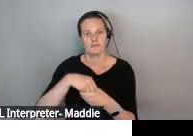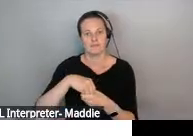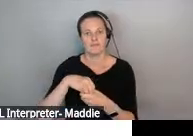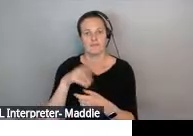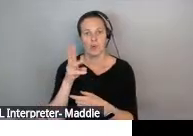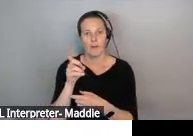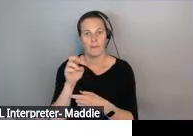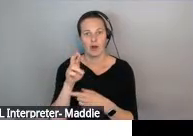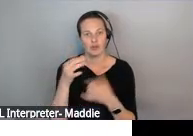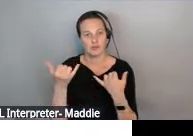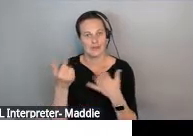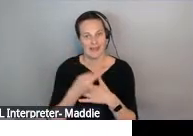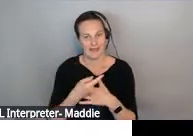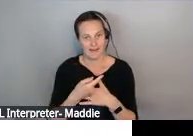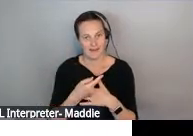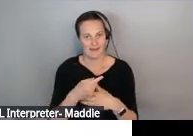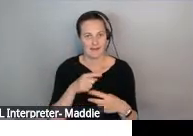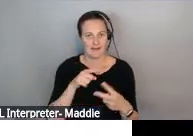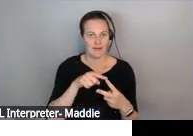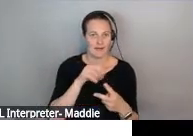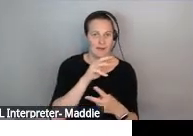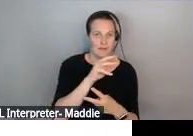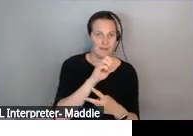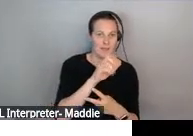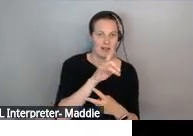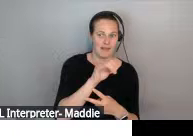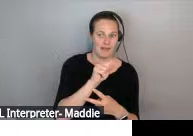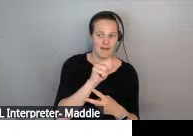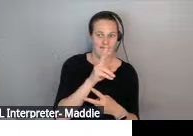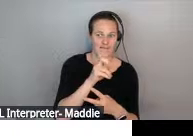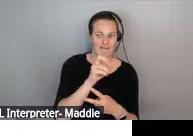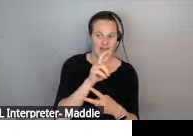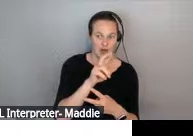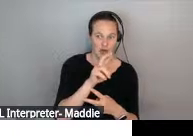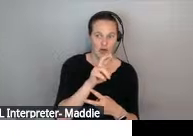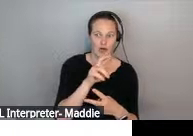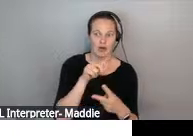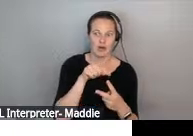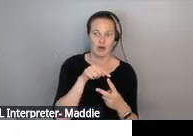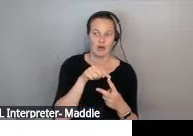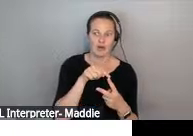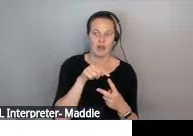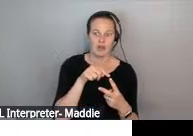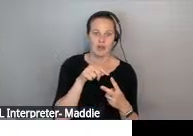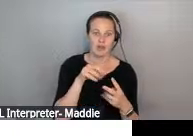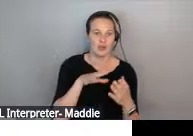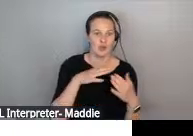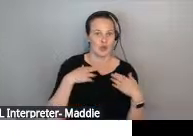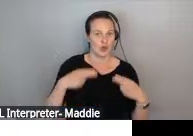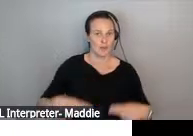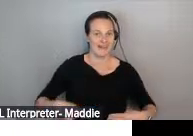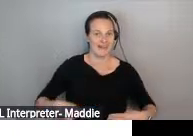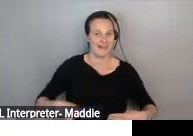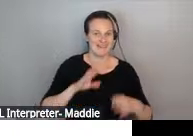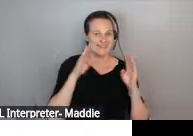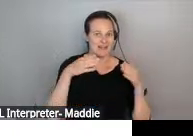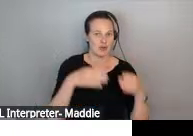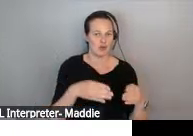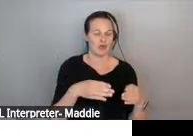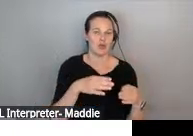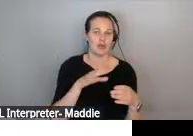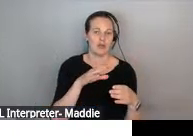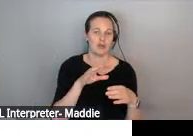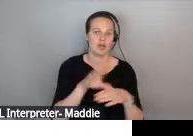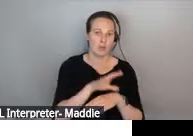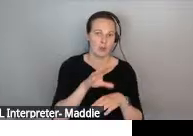We have Mailian Vader, who is a doctoral student in human-centered computing at University of Maryland,